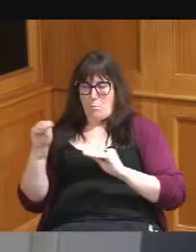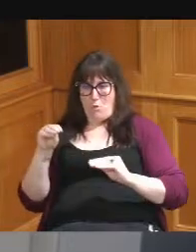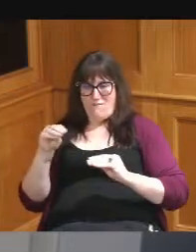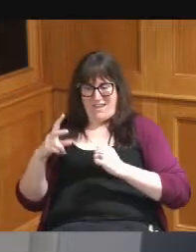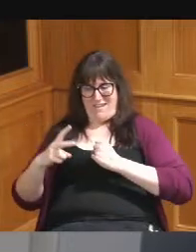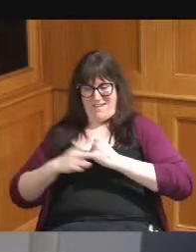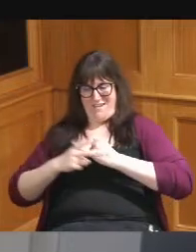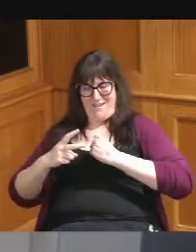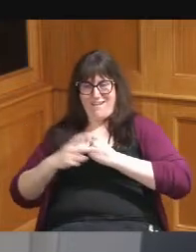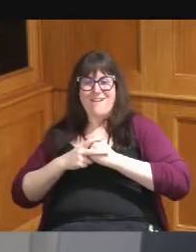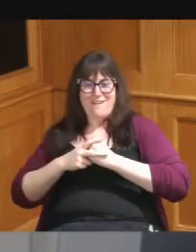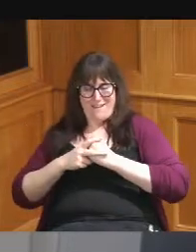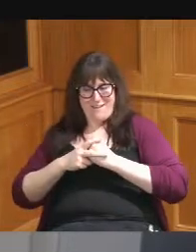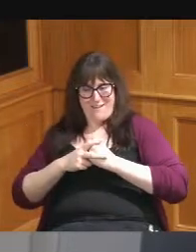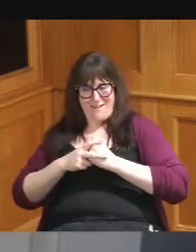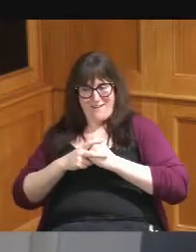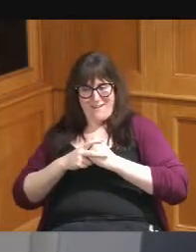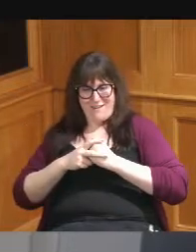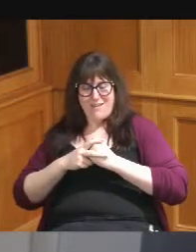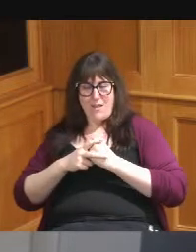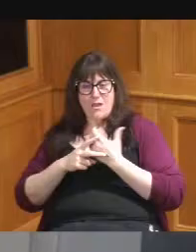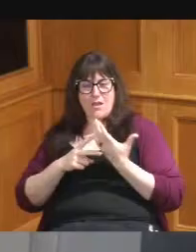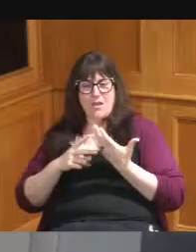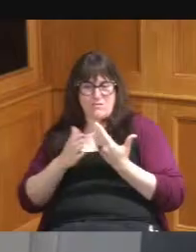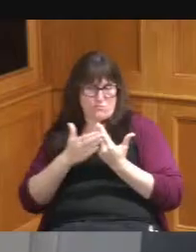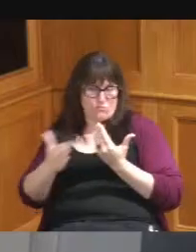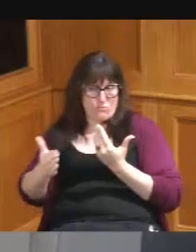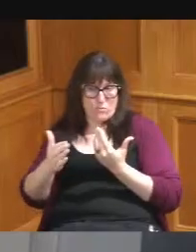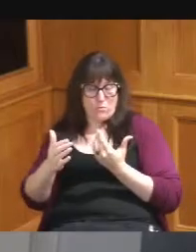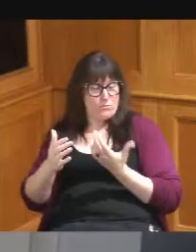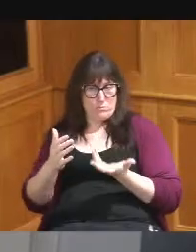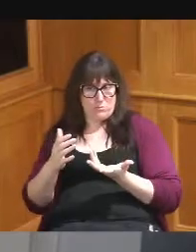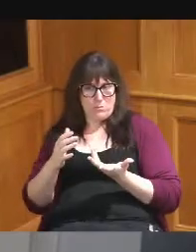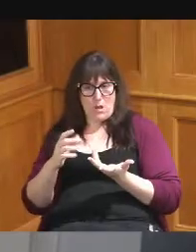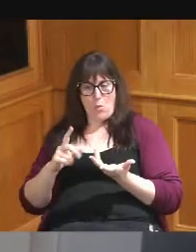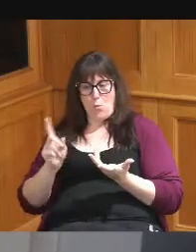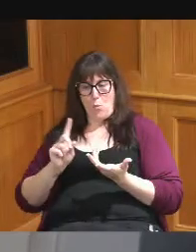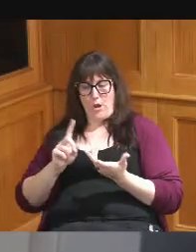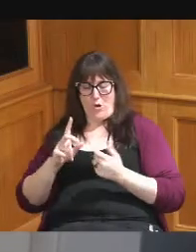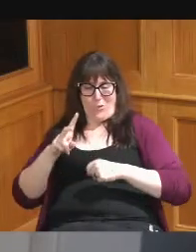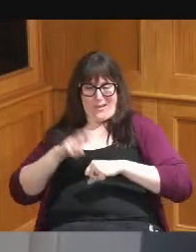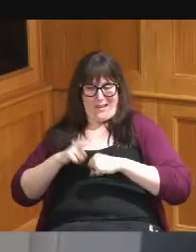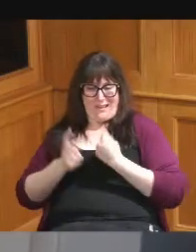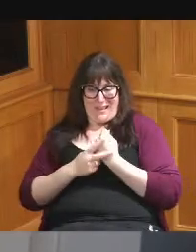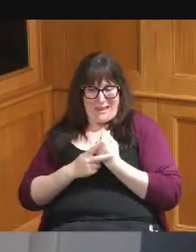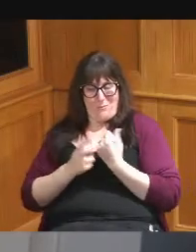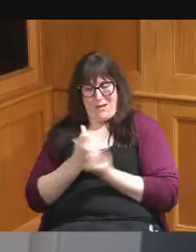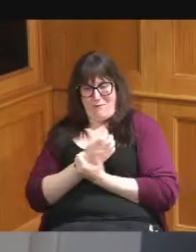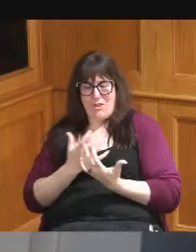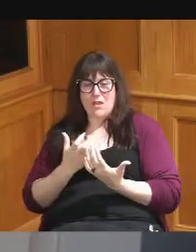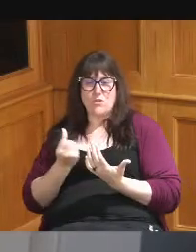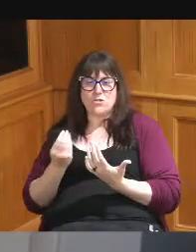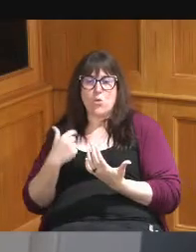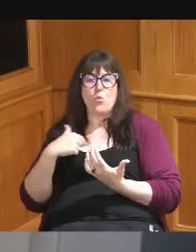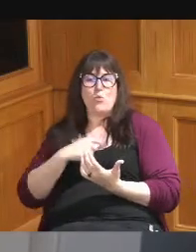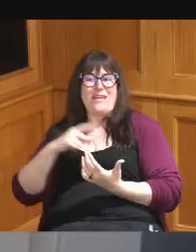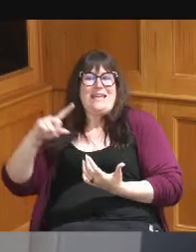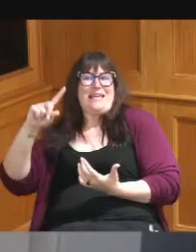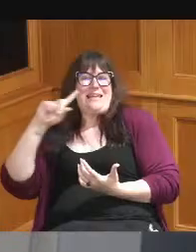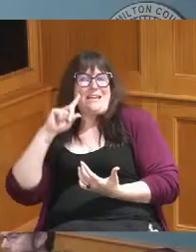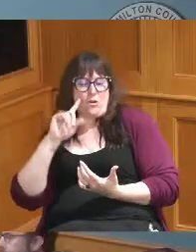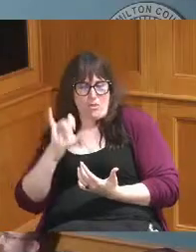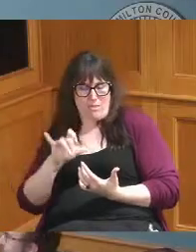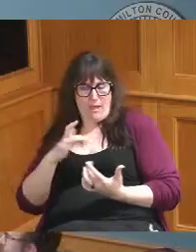preserve this platform moving forward. And we hear the concern and the need. Thank you